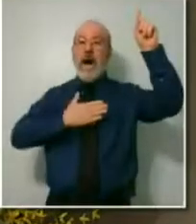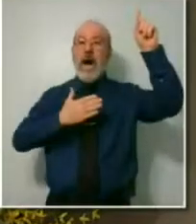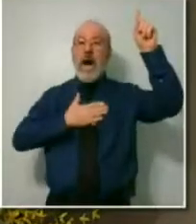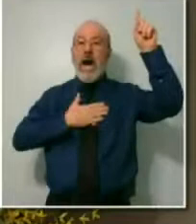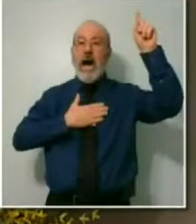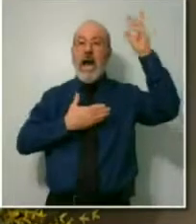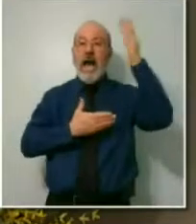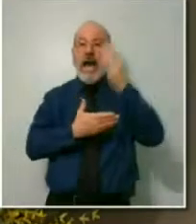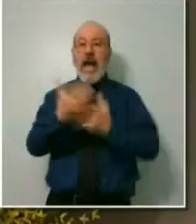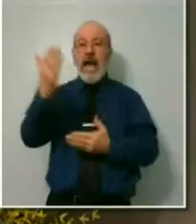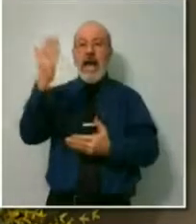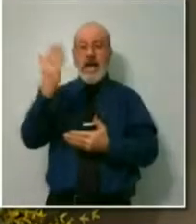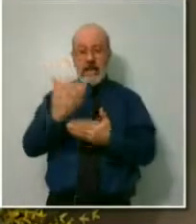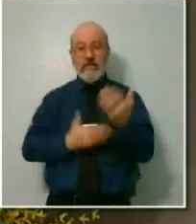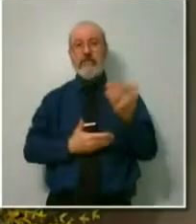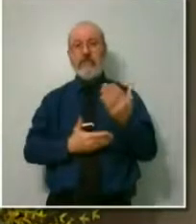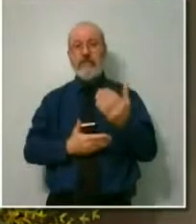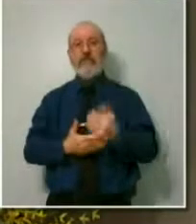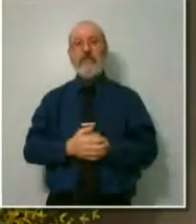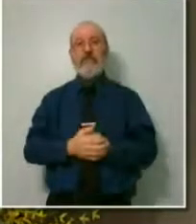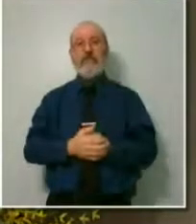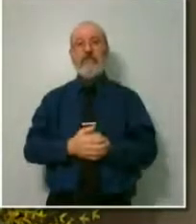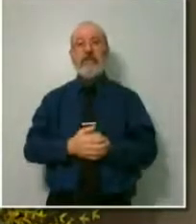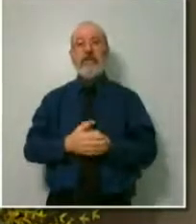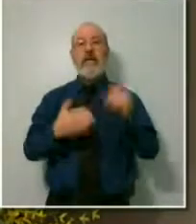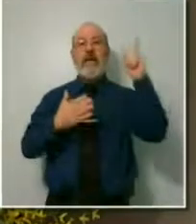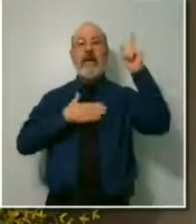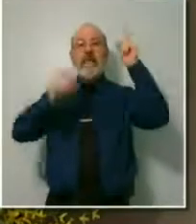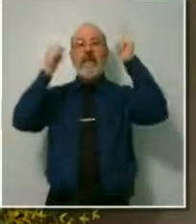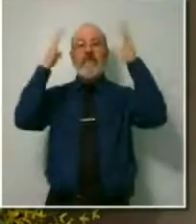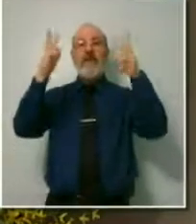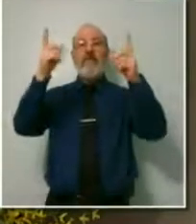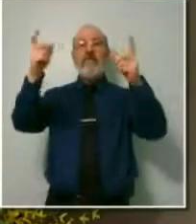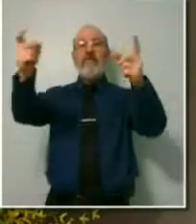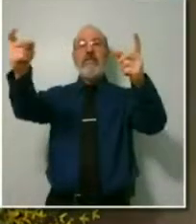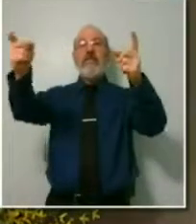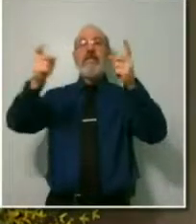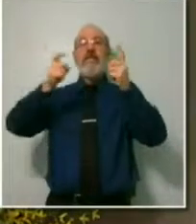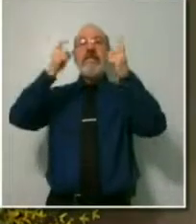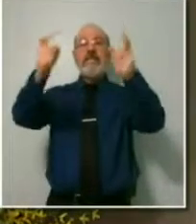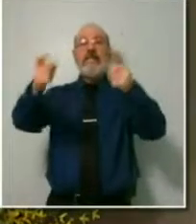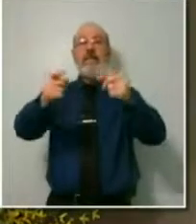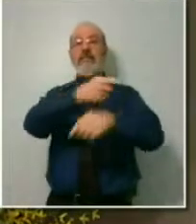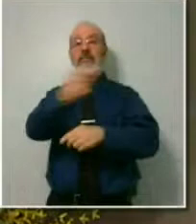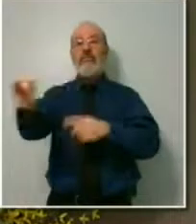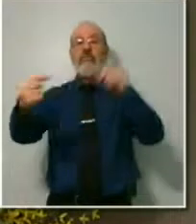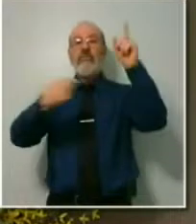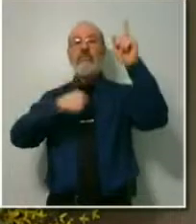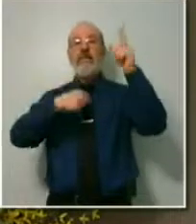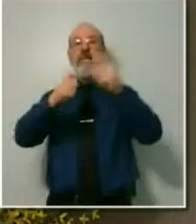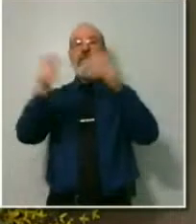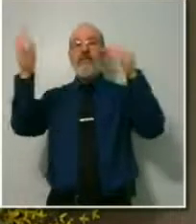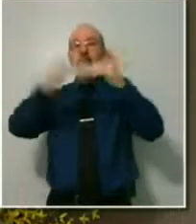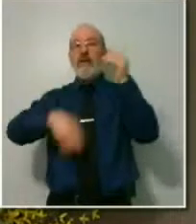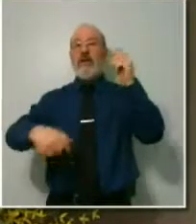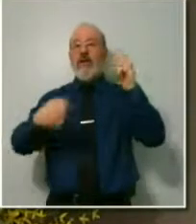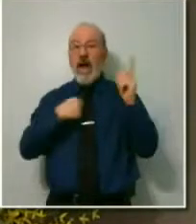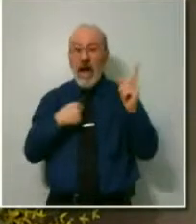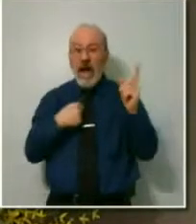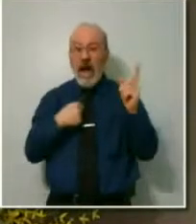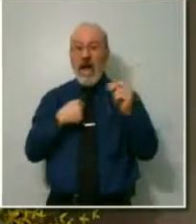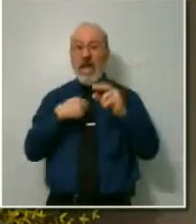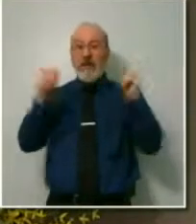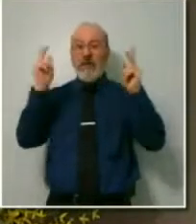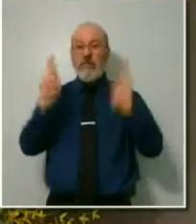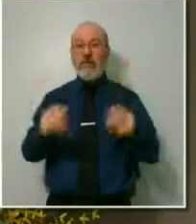hand. And my Father, which gave you to me, is greater than I, and no man is able